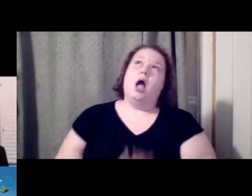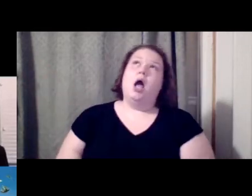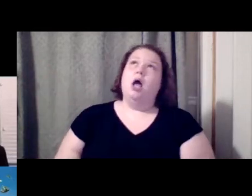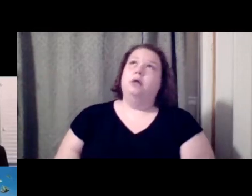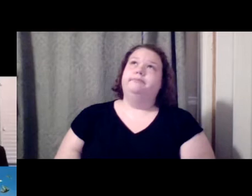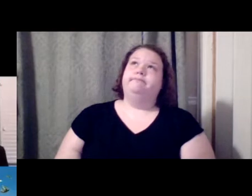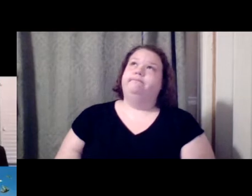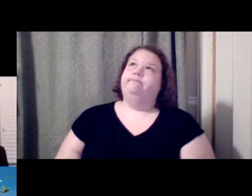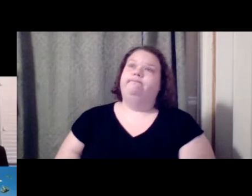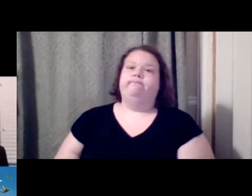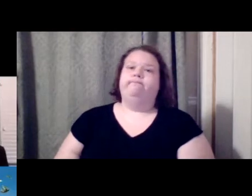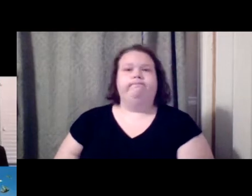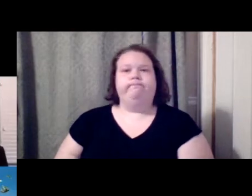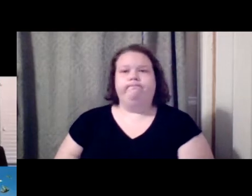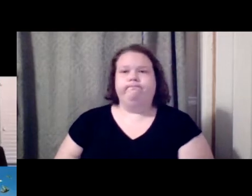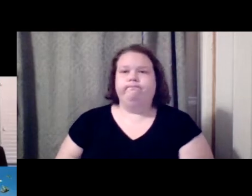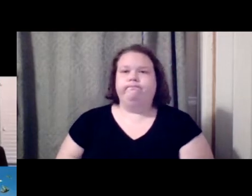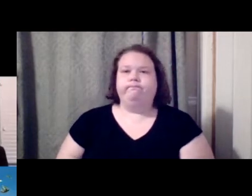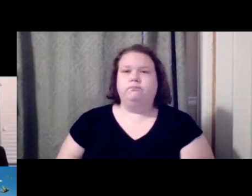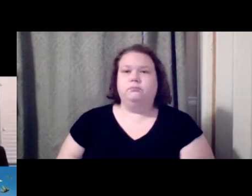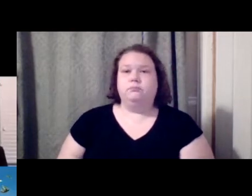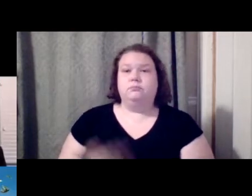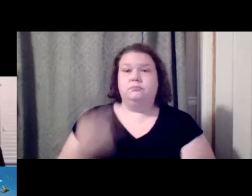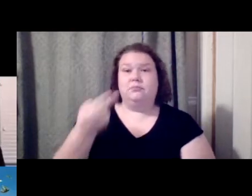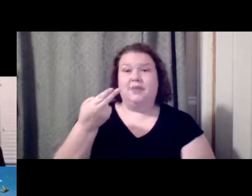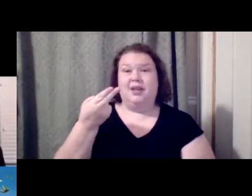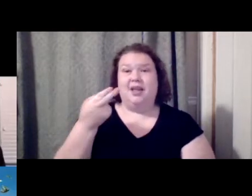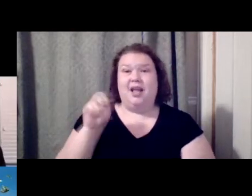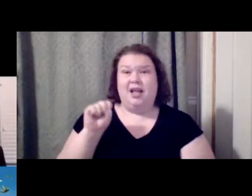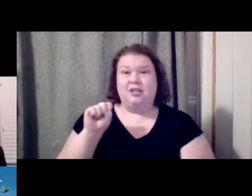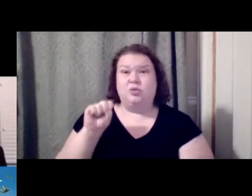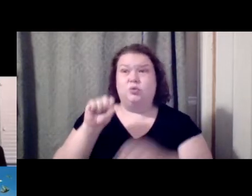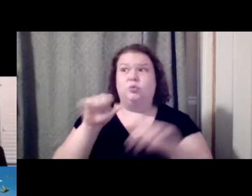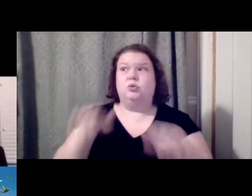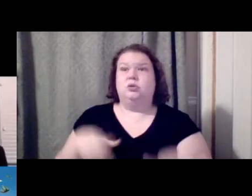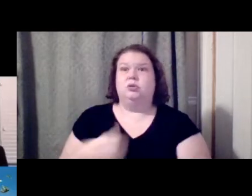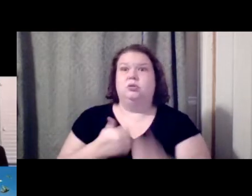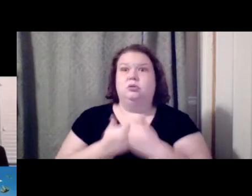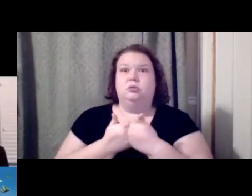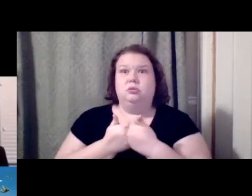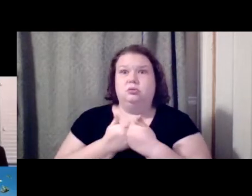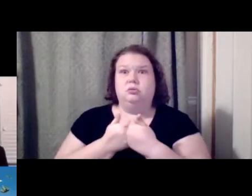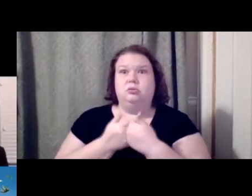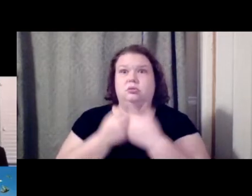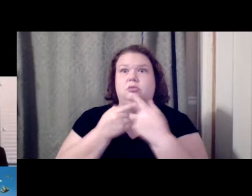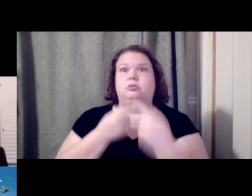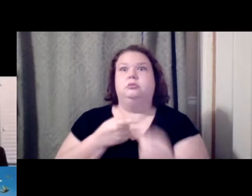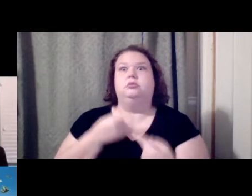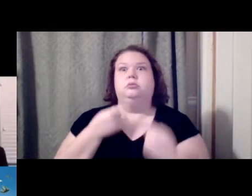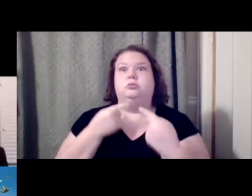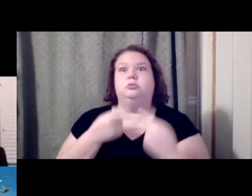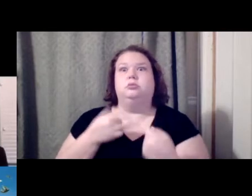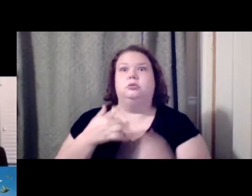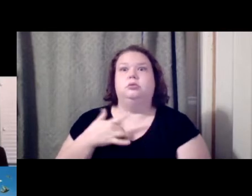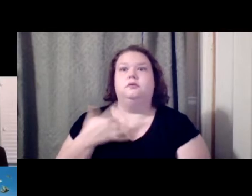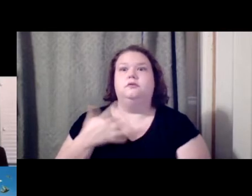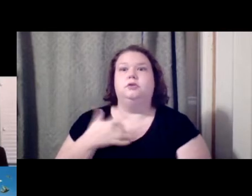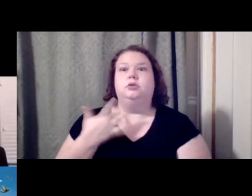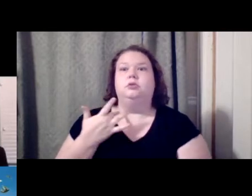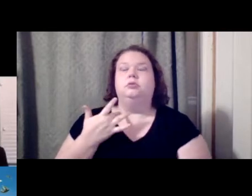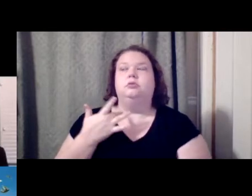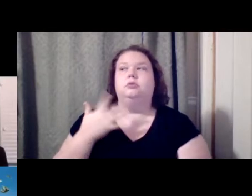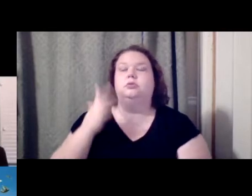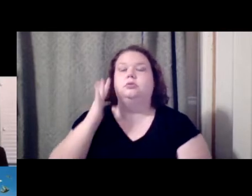don't know, the high school is a constant challenge for us and it's really tiring.